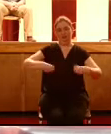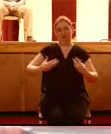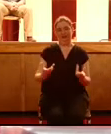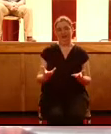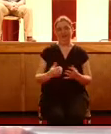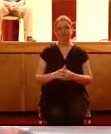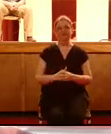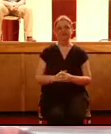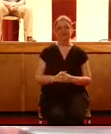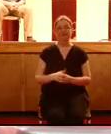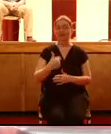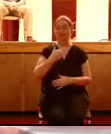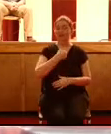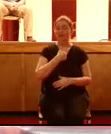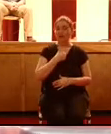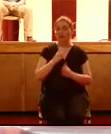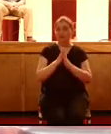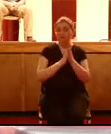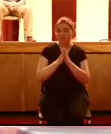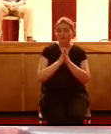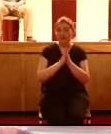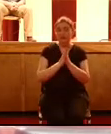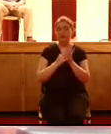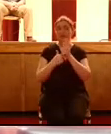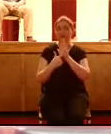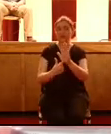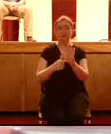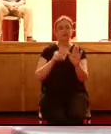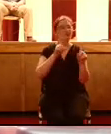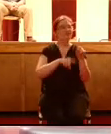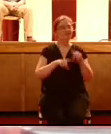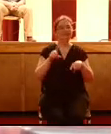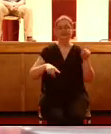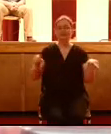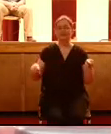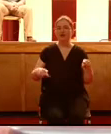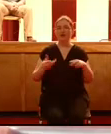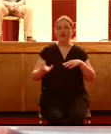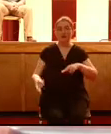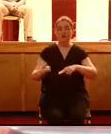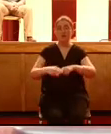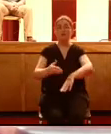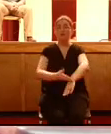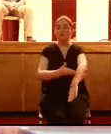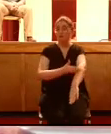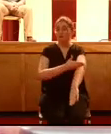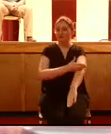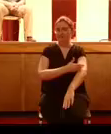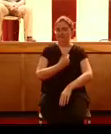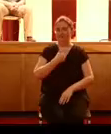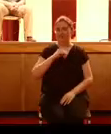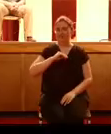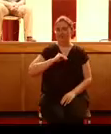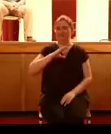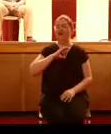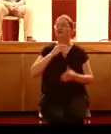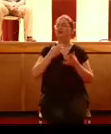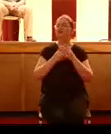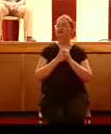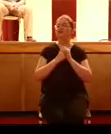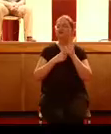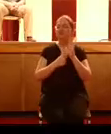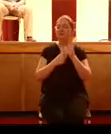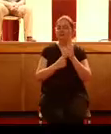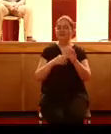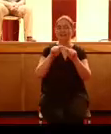facts and data that will clearly show the improvements we've made in the last 4 years. I'm very privileged to represent an incredible team of